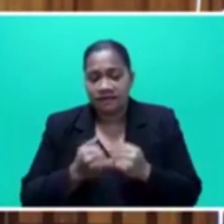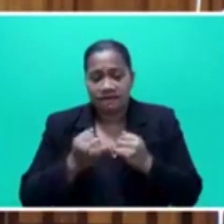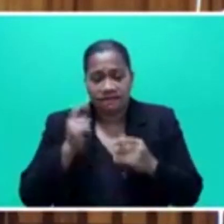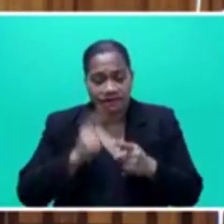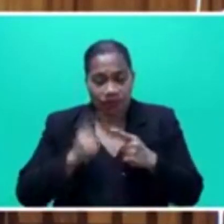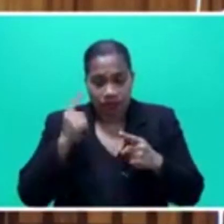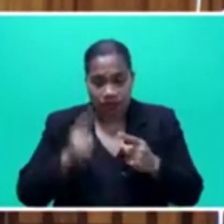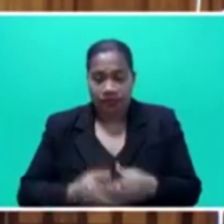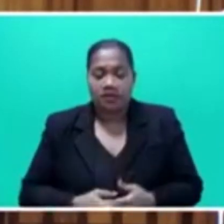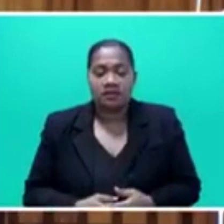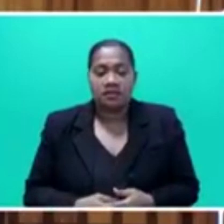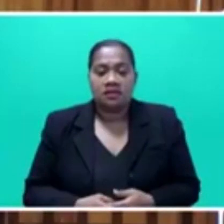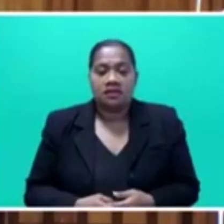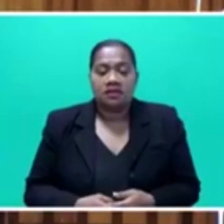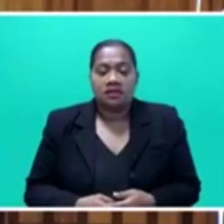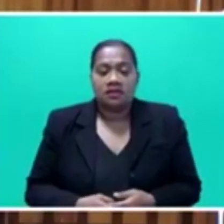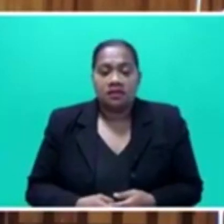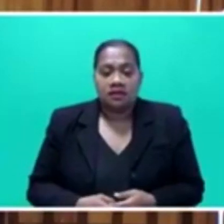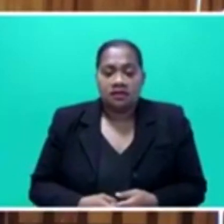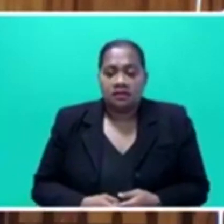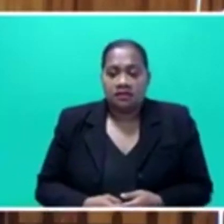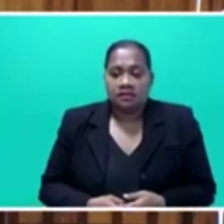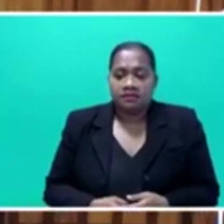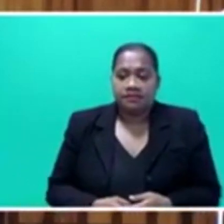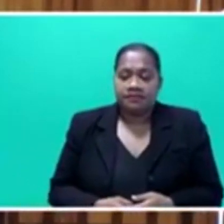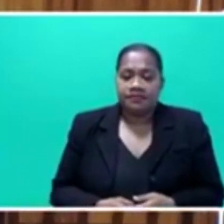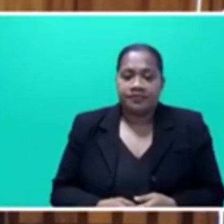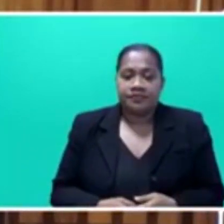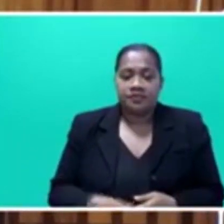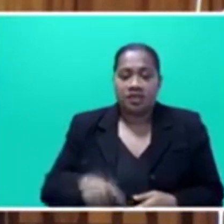sir, in the COP26.